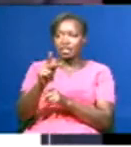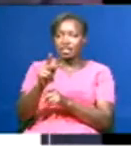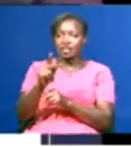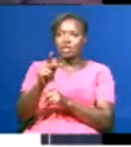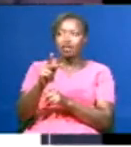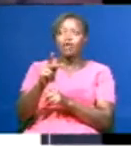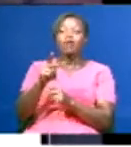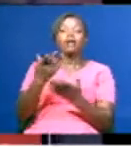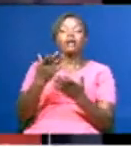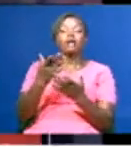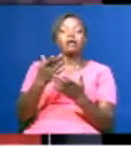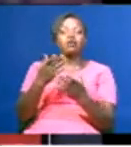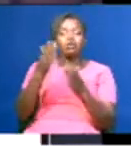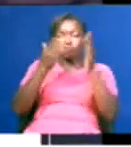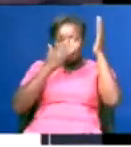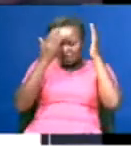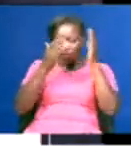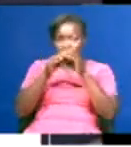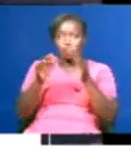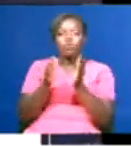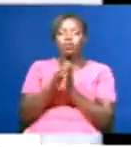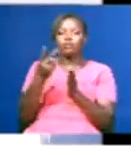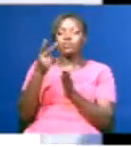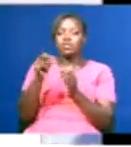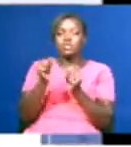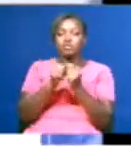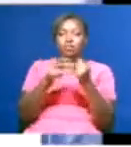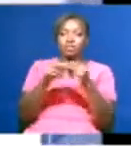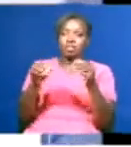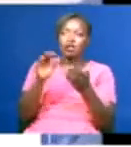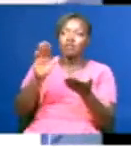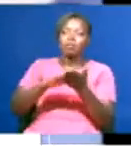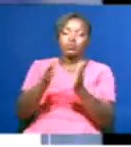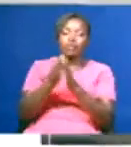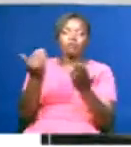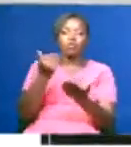Philip Kinisu, who stepped down in 2017 following